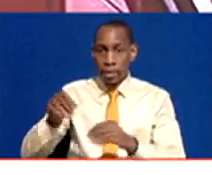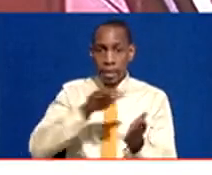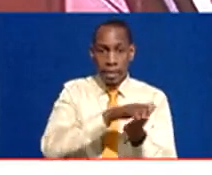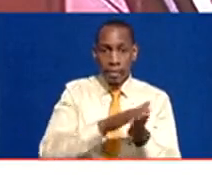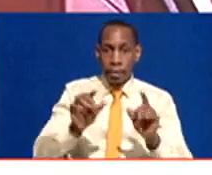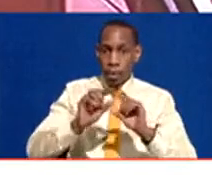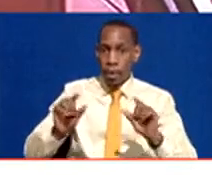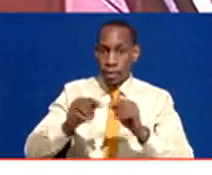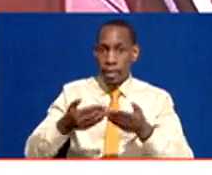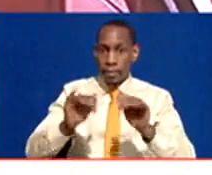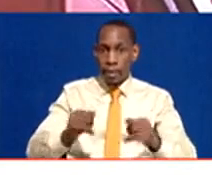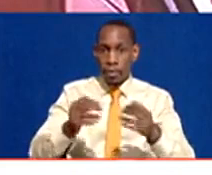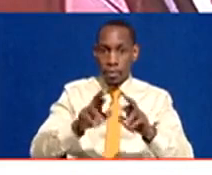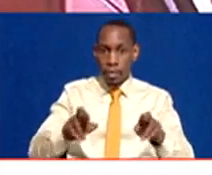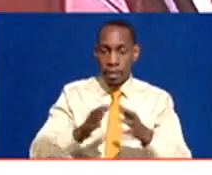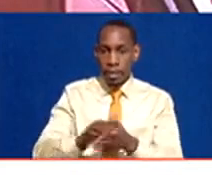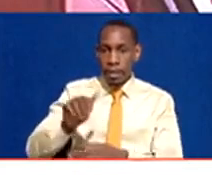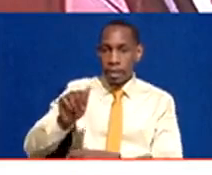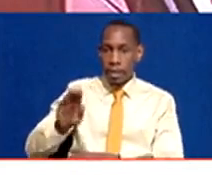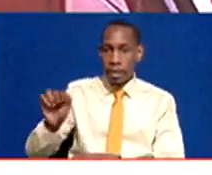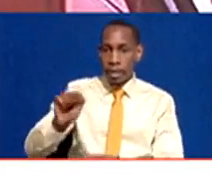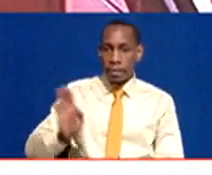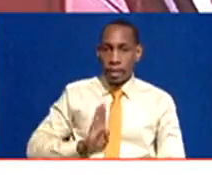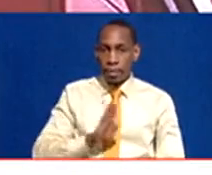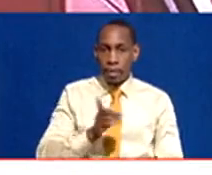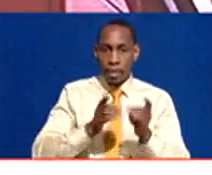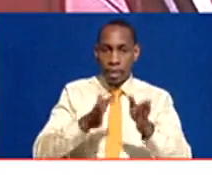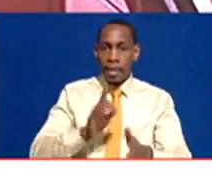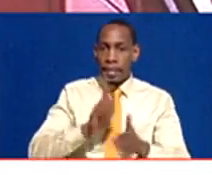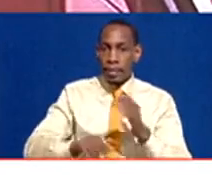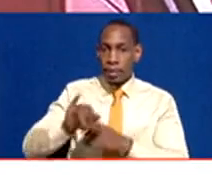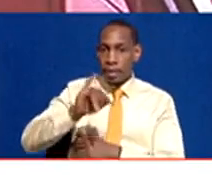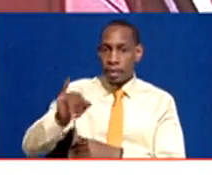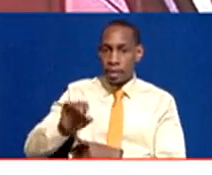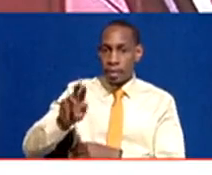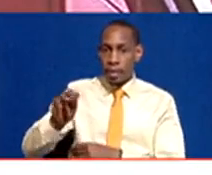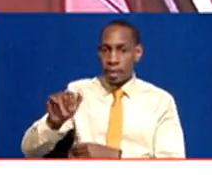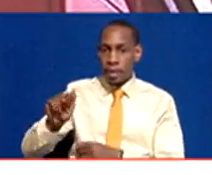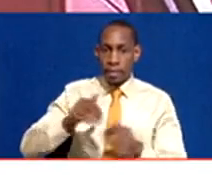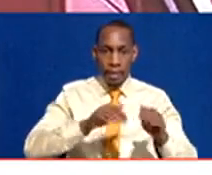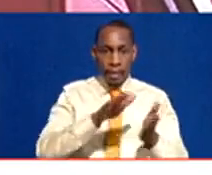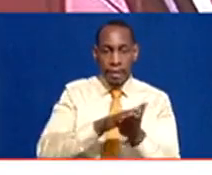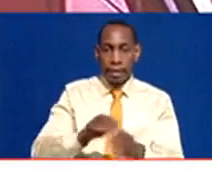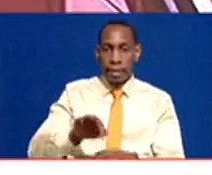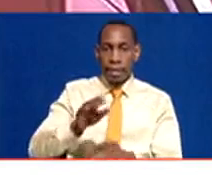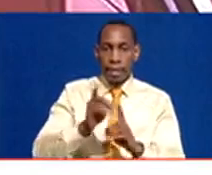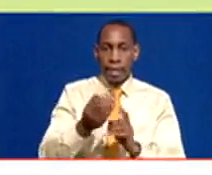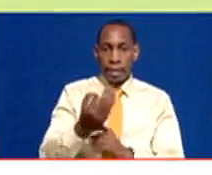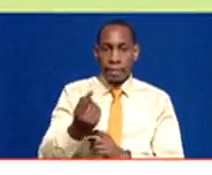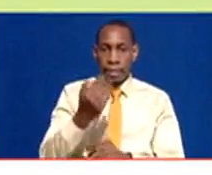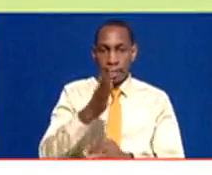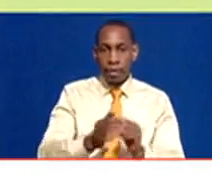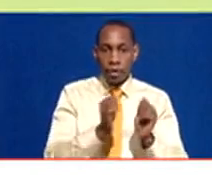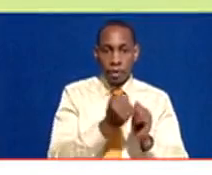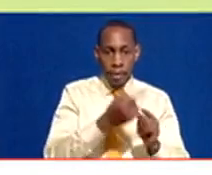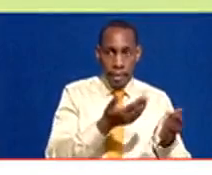In a statement to newsrooms, Absa's board of directors said Jeremy will be leaving the bank on the 31st of October this